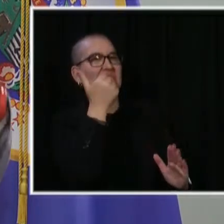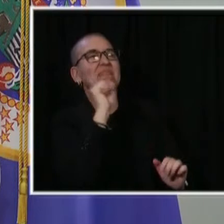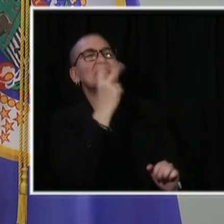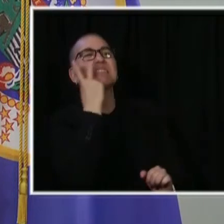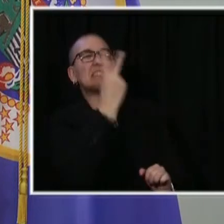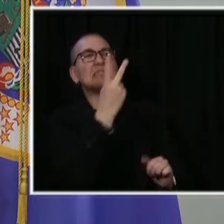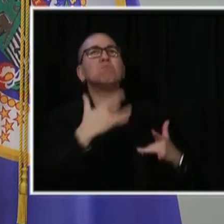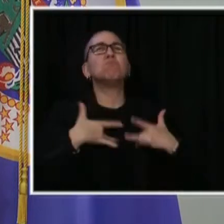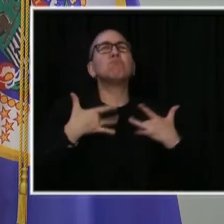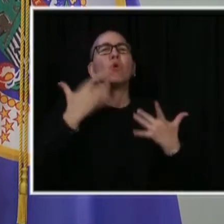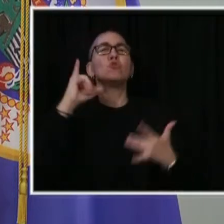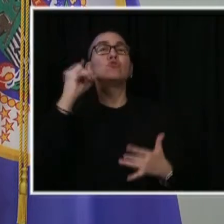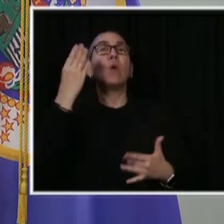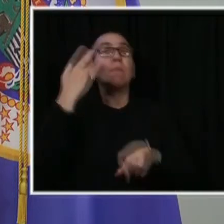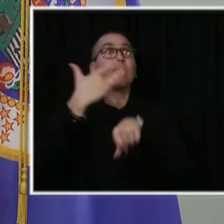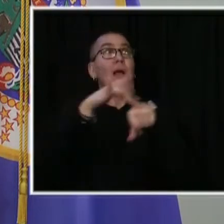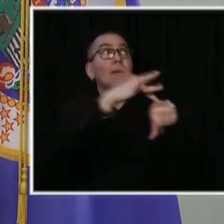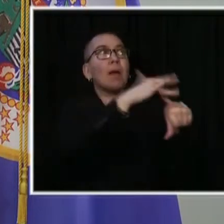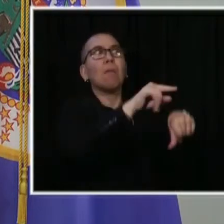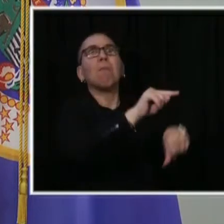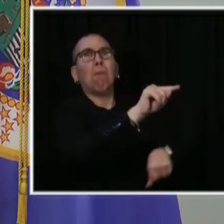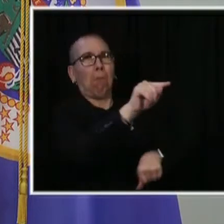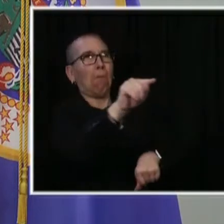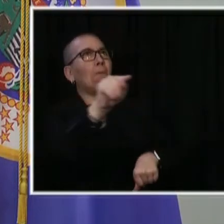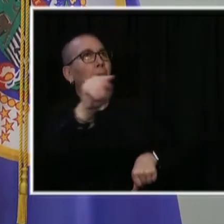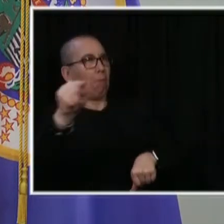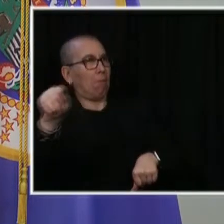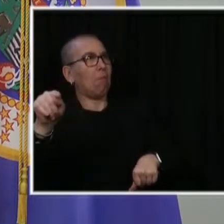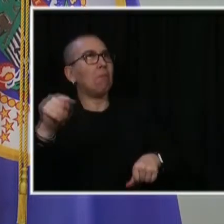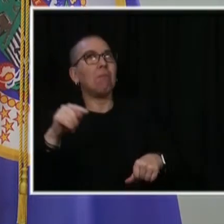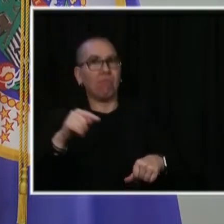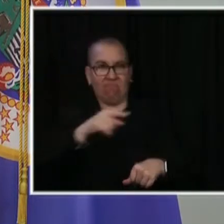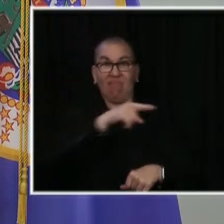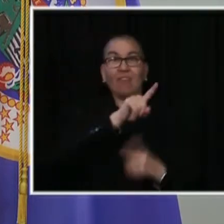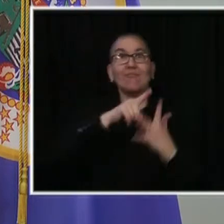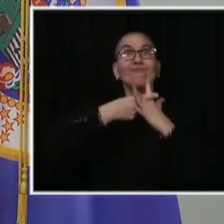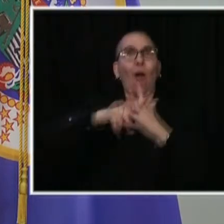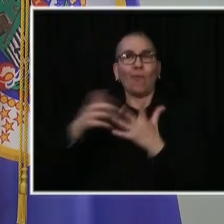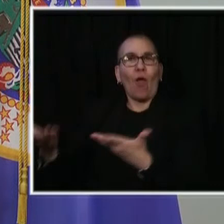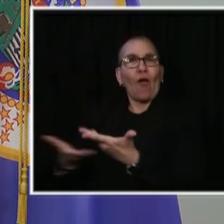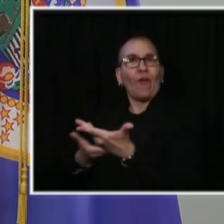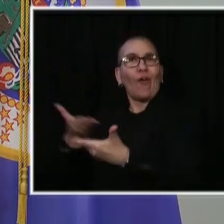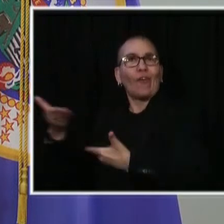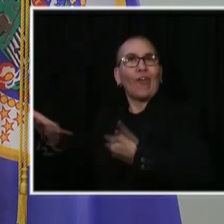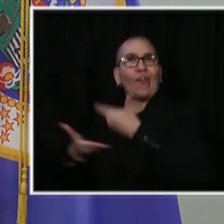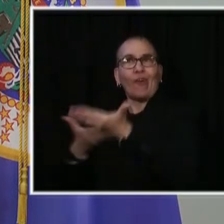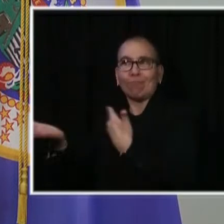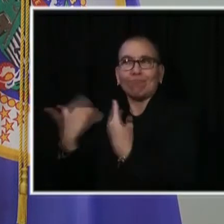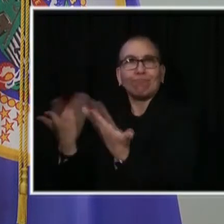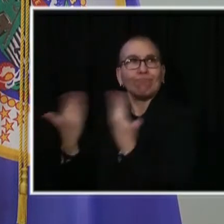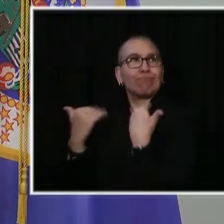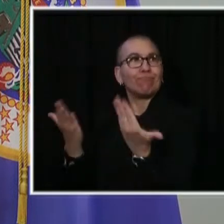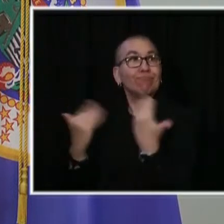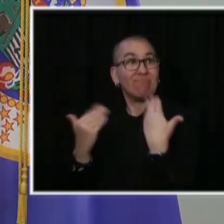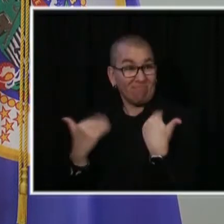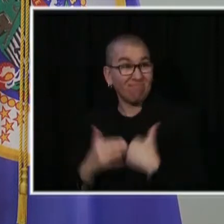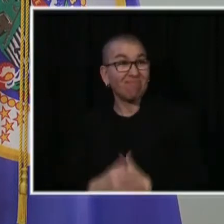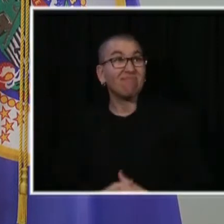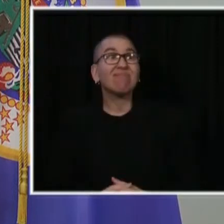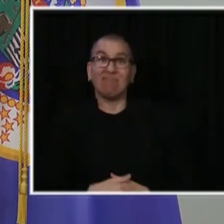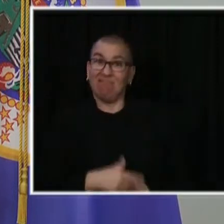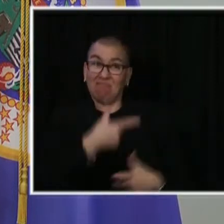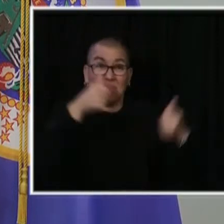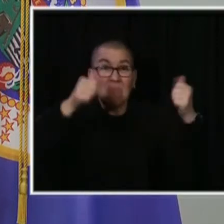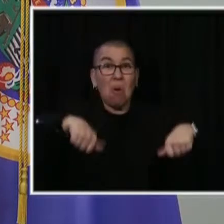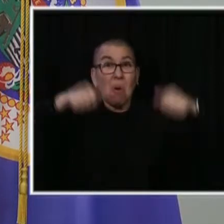have longer-term growth. We know lots of folks are hiring. We know that at our department we're focusing every day on connecting workers with those